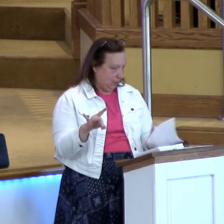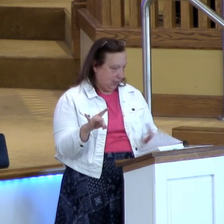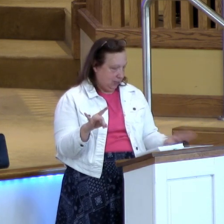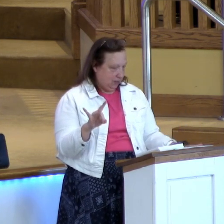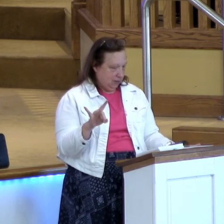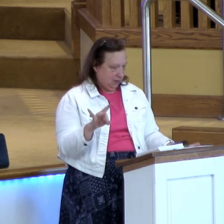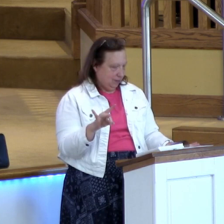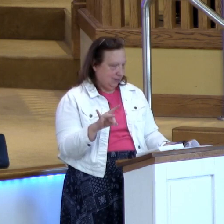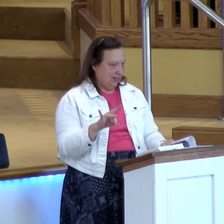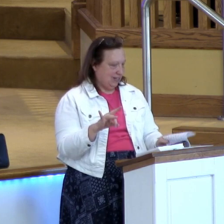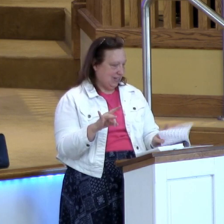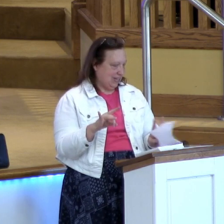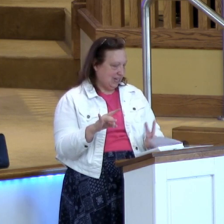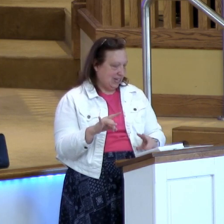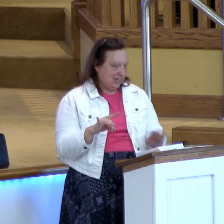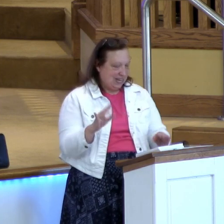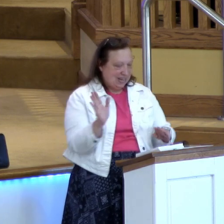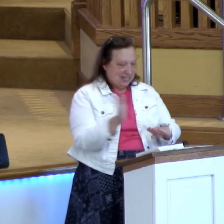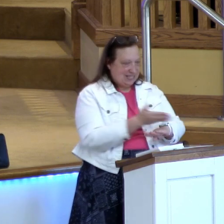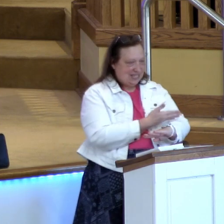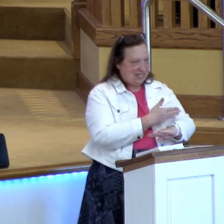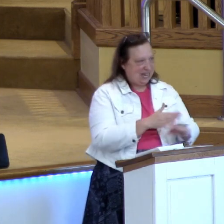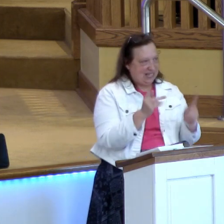how I love Jesus. Sing about it, amen.